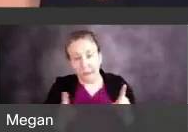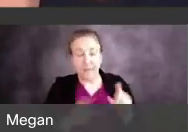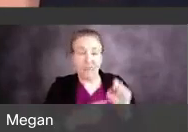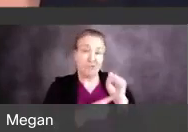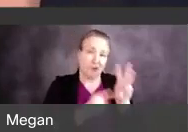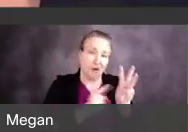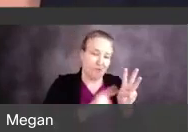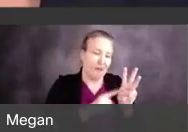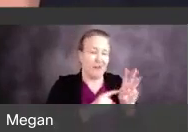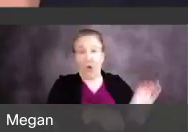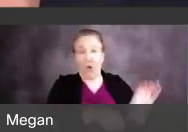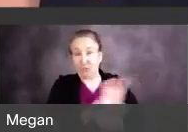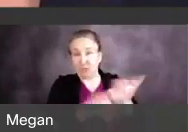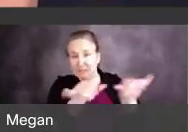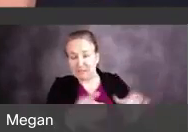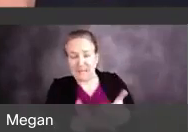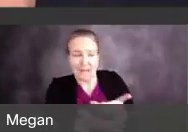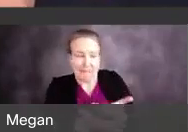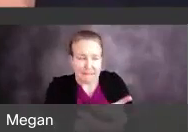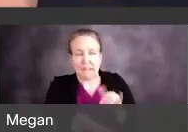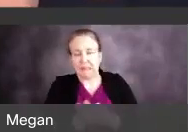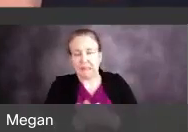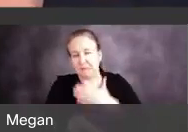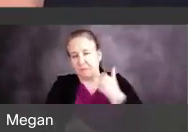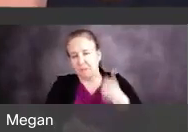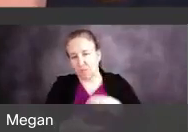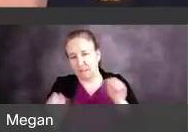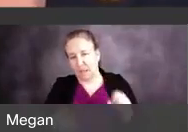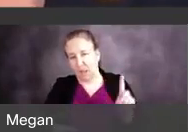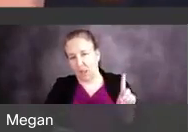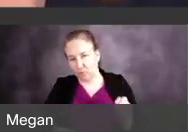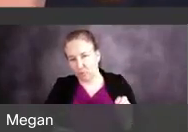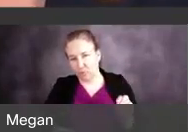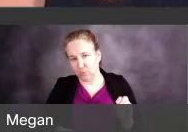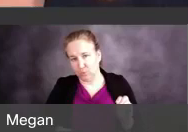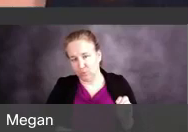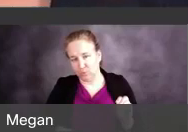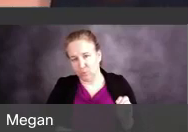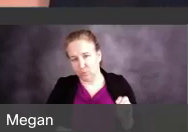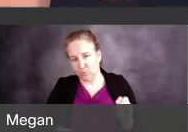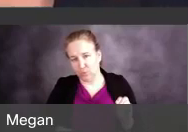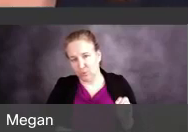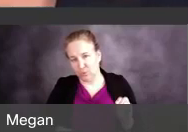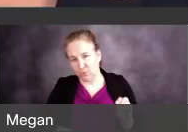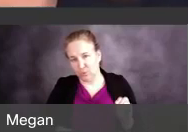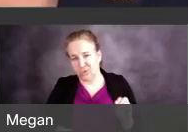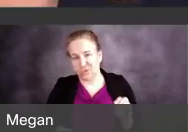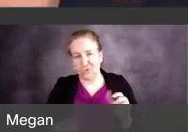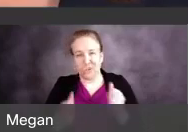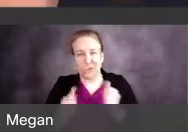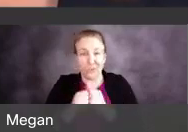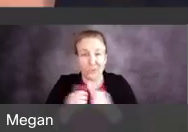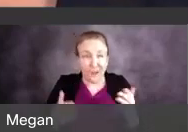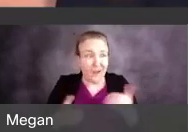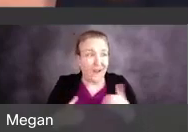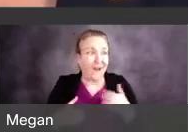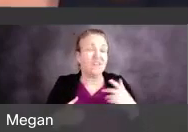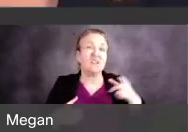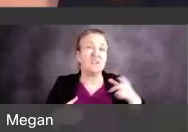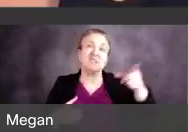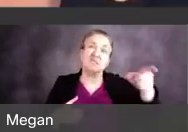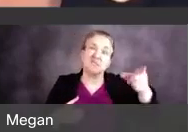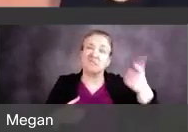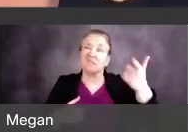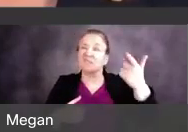works, it's really the best that we can do without making the lines at the vaccination sites themselves move incredibly